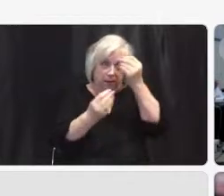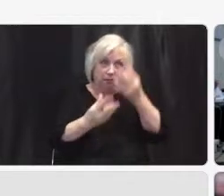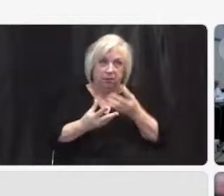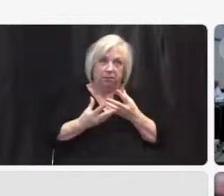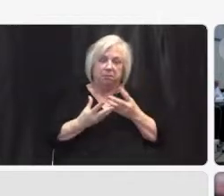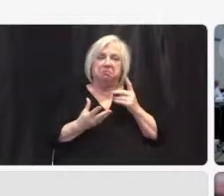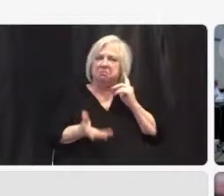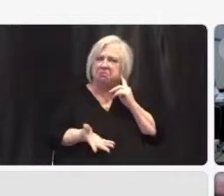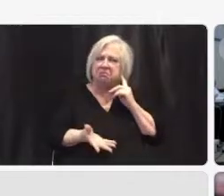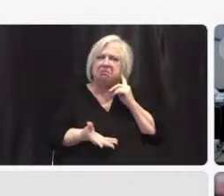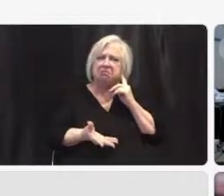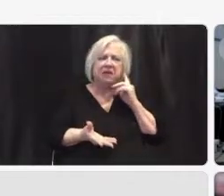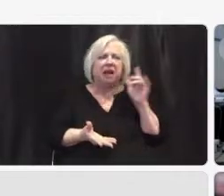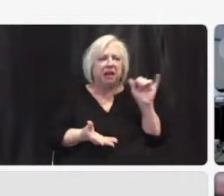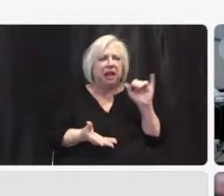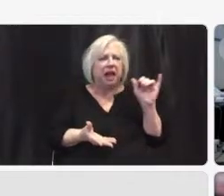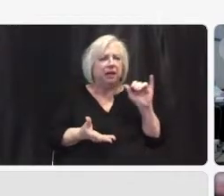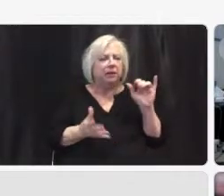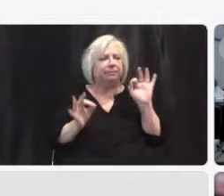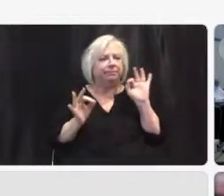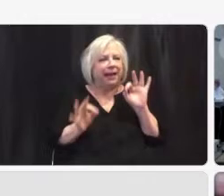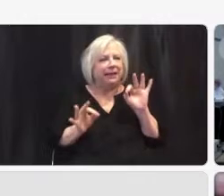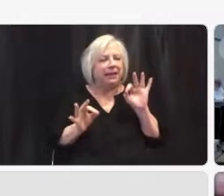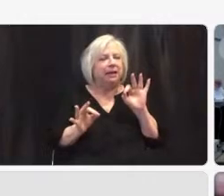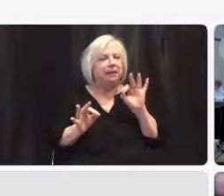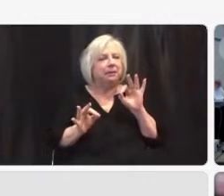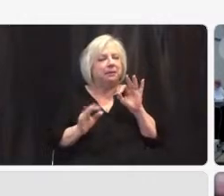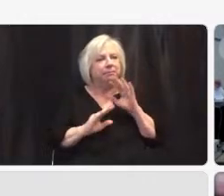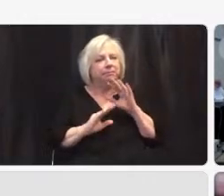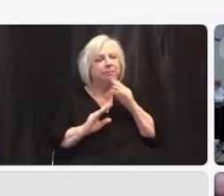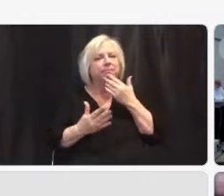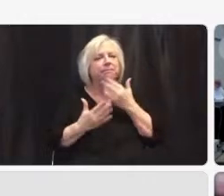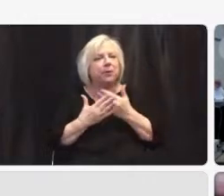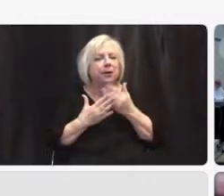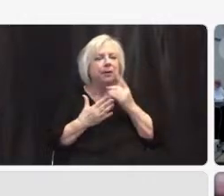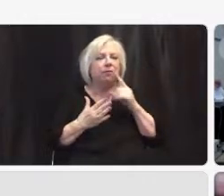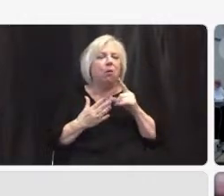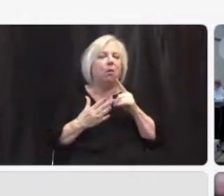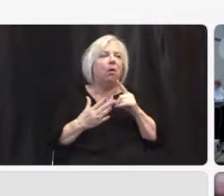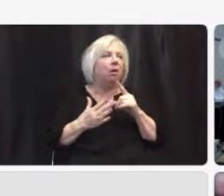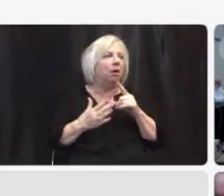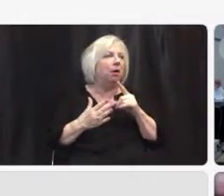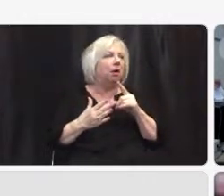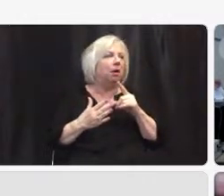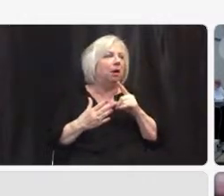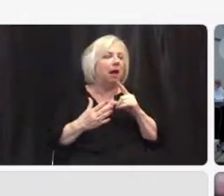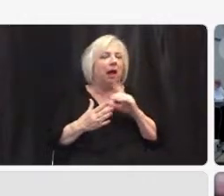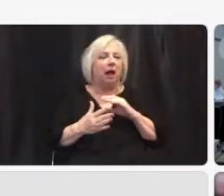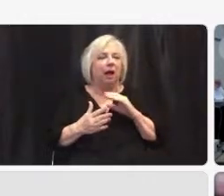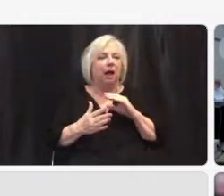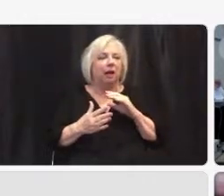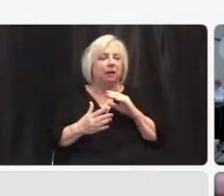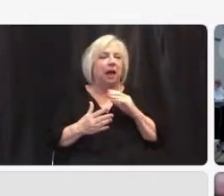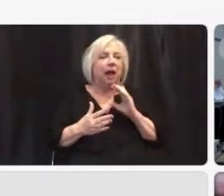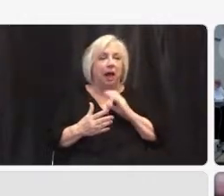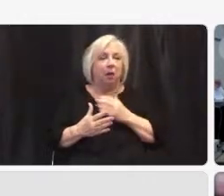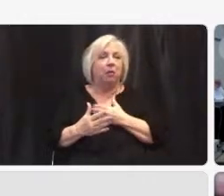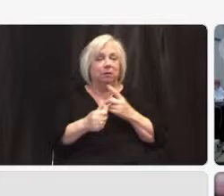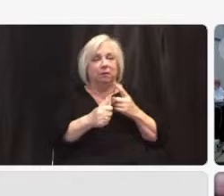like it was ideal and favorable for doing so for our original